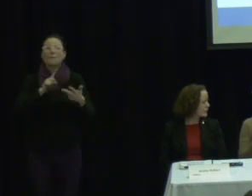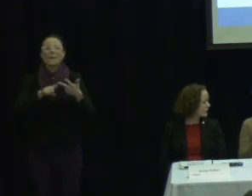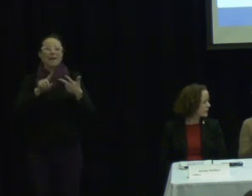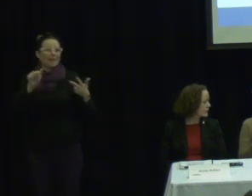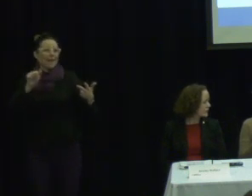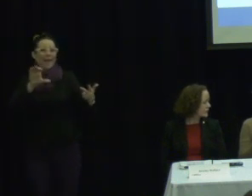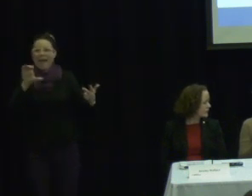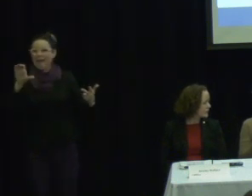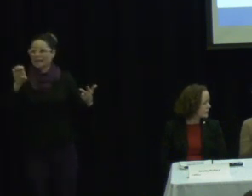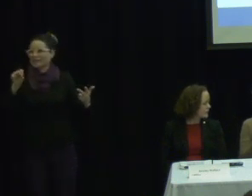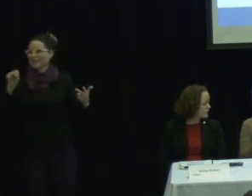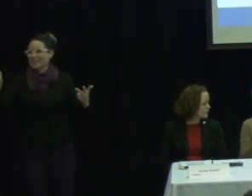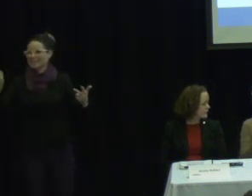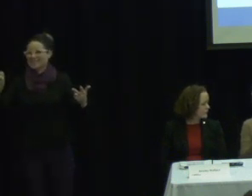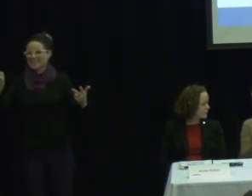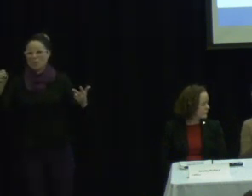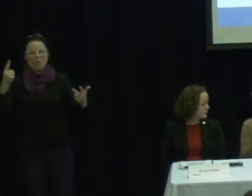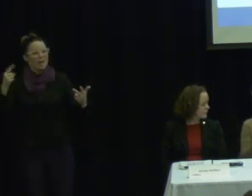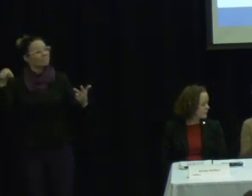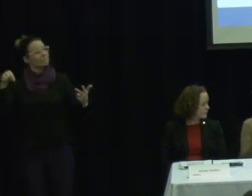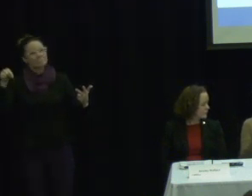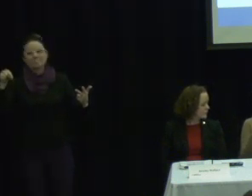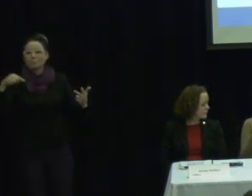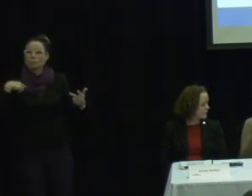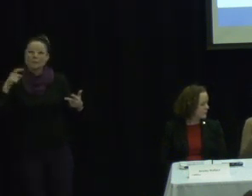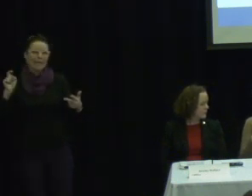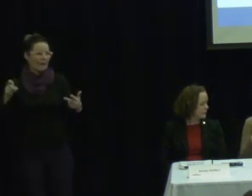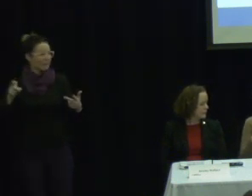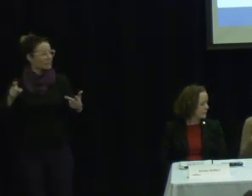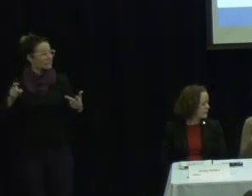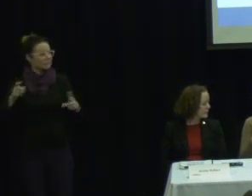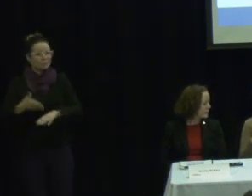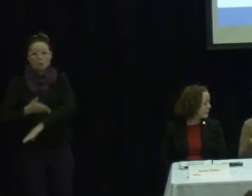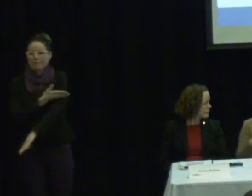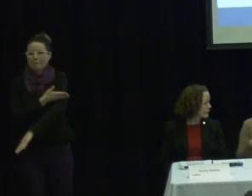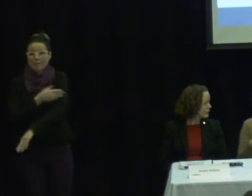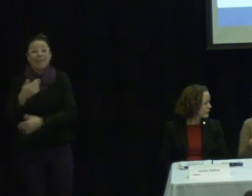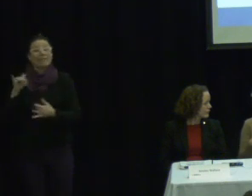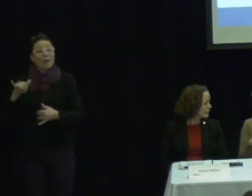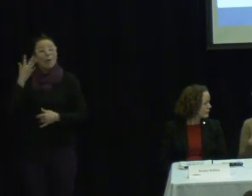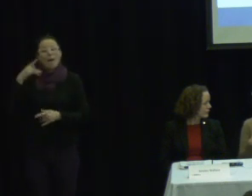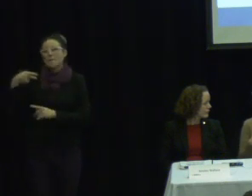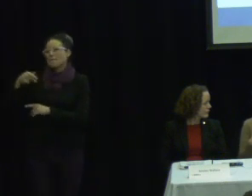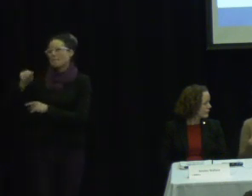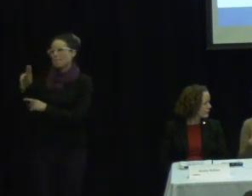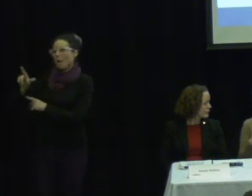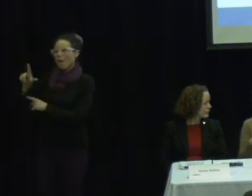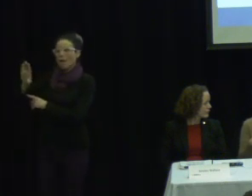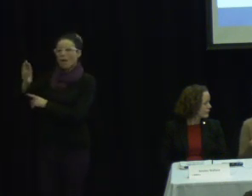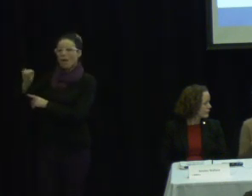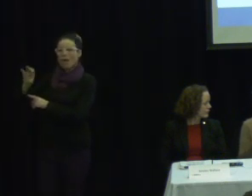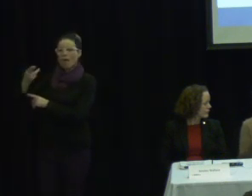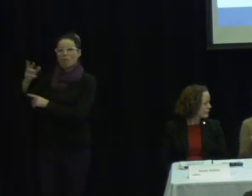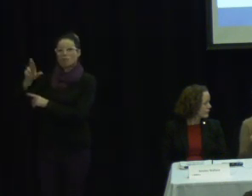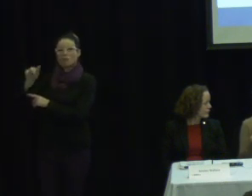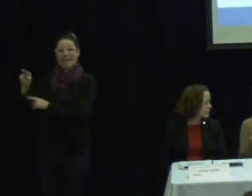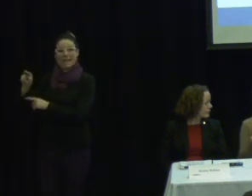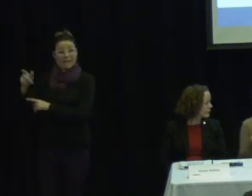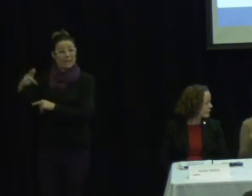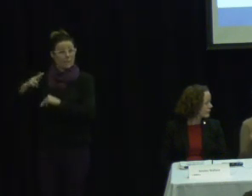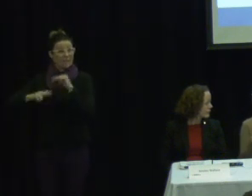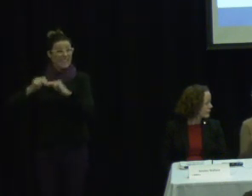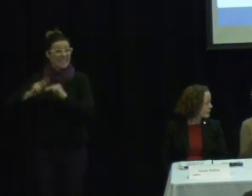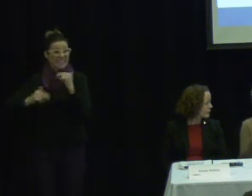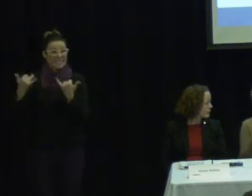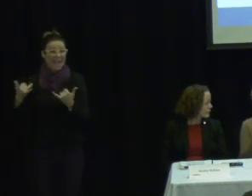Paul Cochran is working to build what will essentially be an in-house version of AP. So